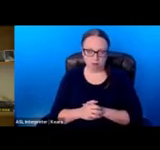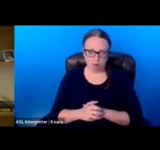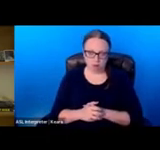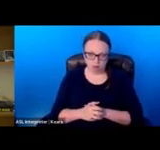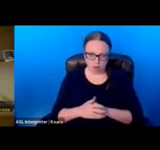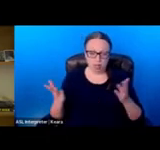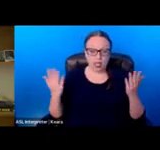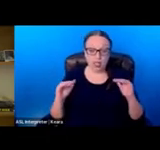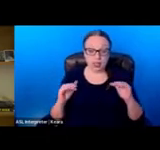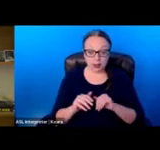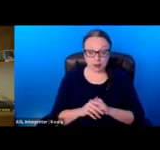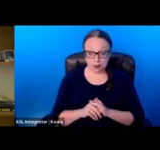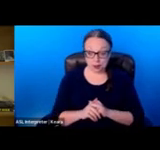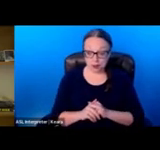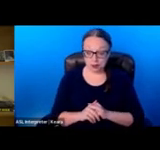Next slide, please.